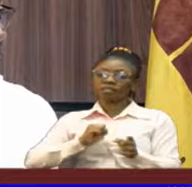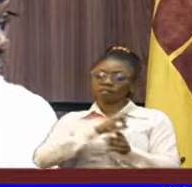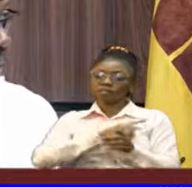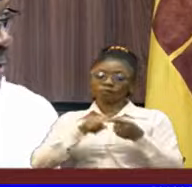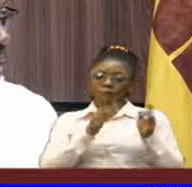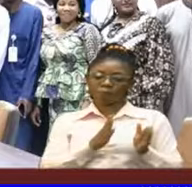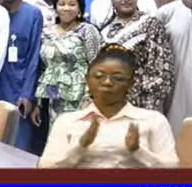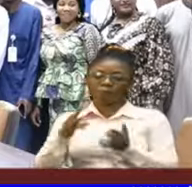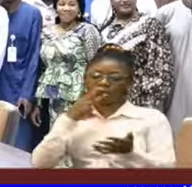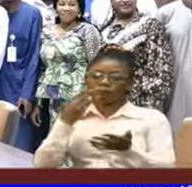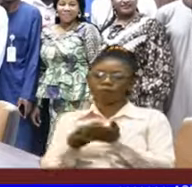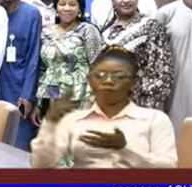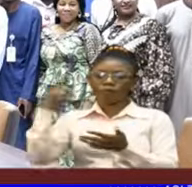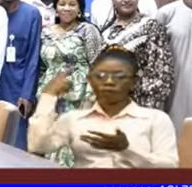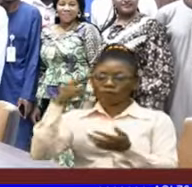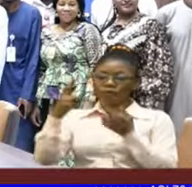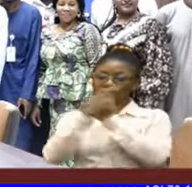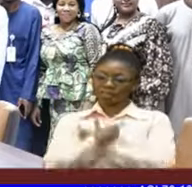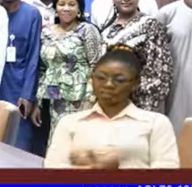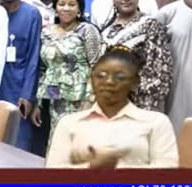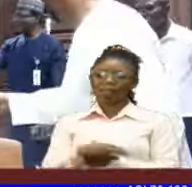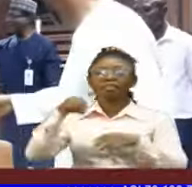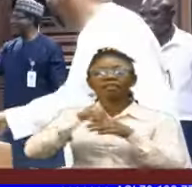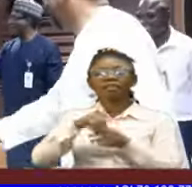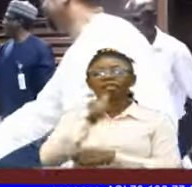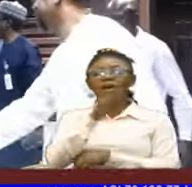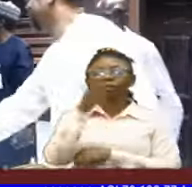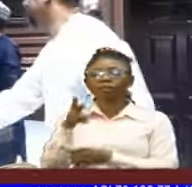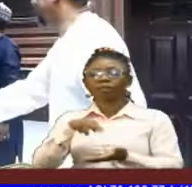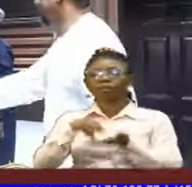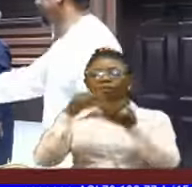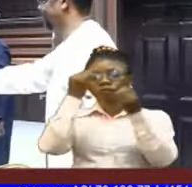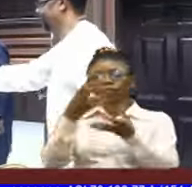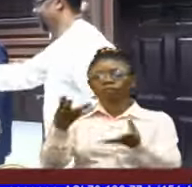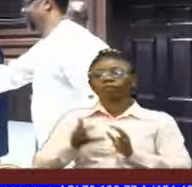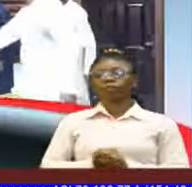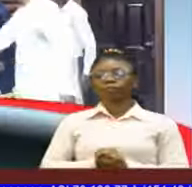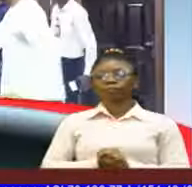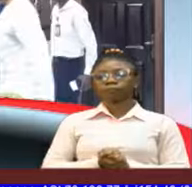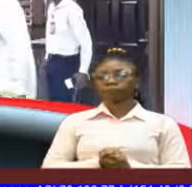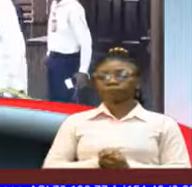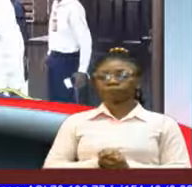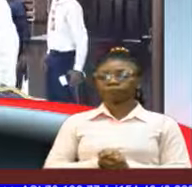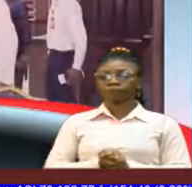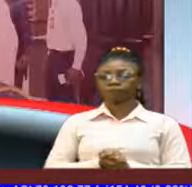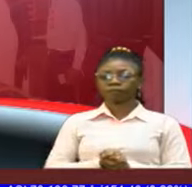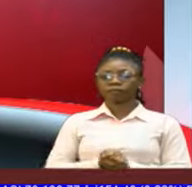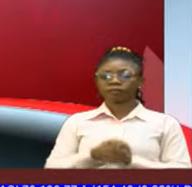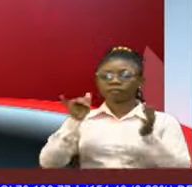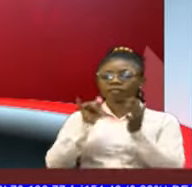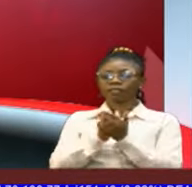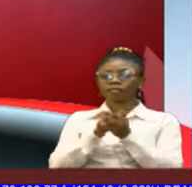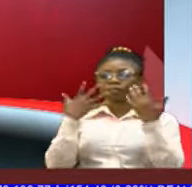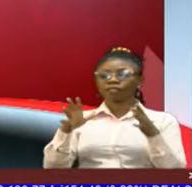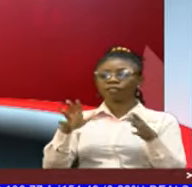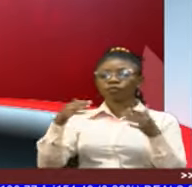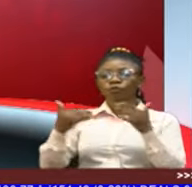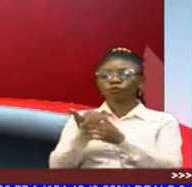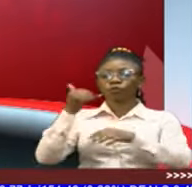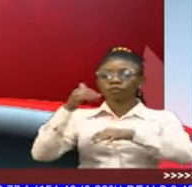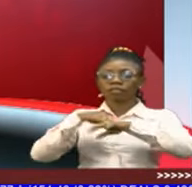for their retirement. In Abuja, Francis Udojo, NTA News. And that does it on the news at